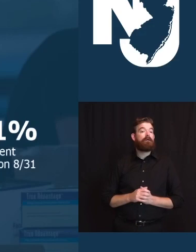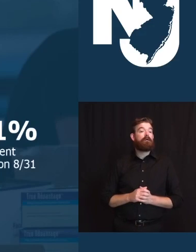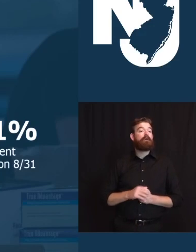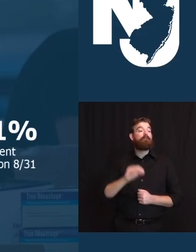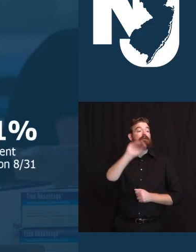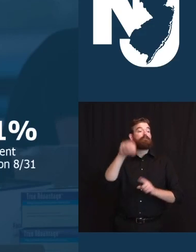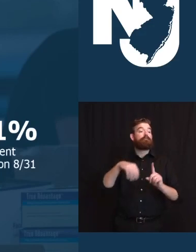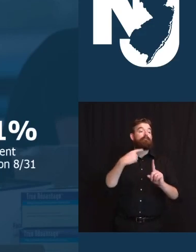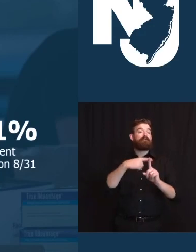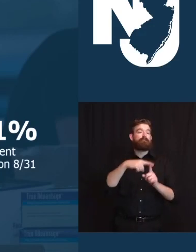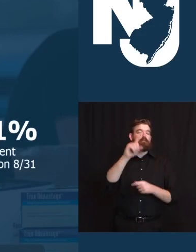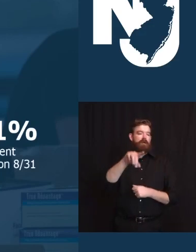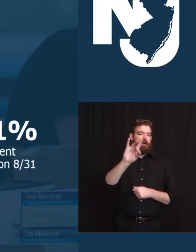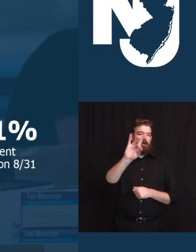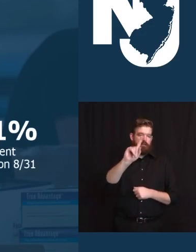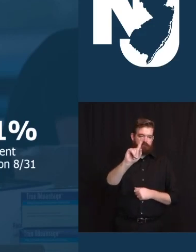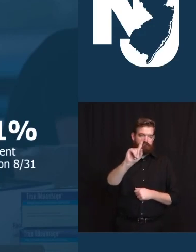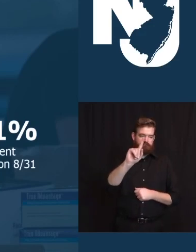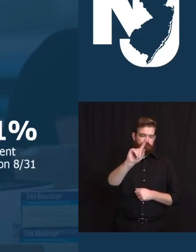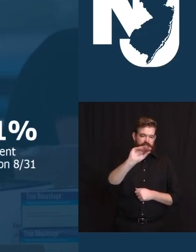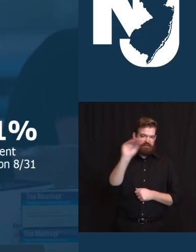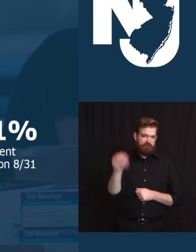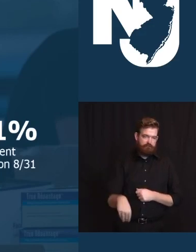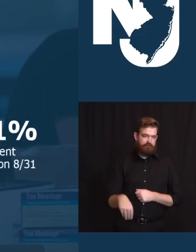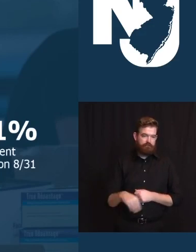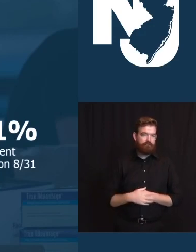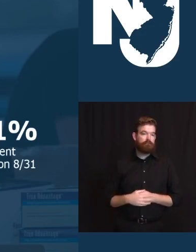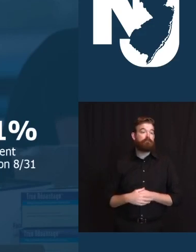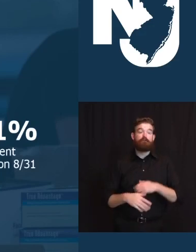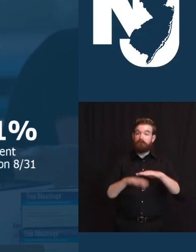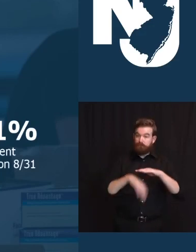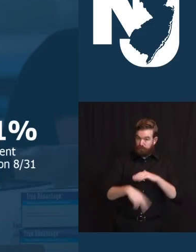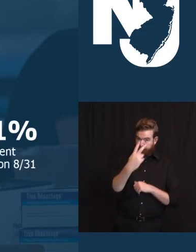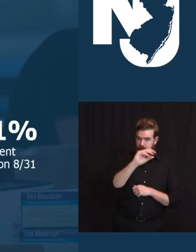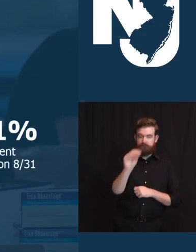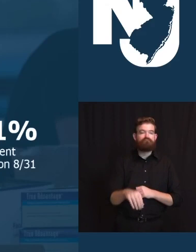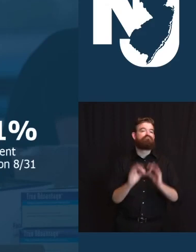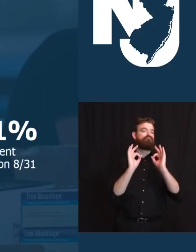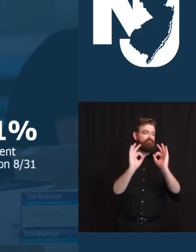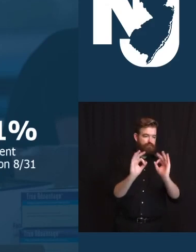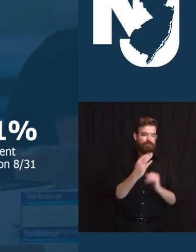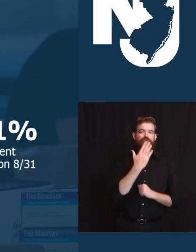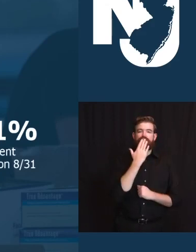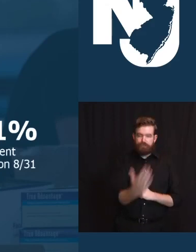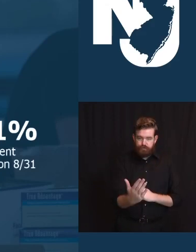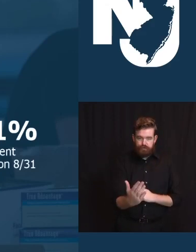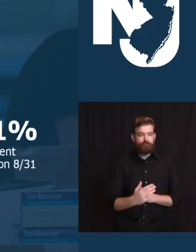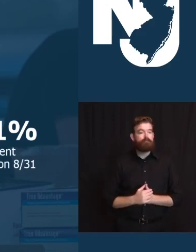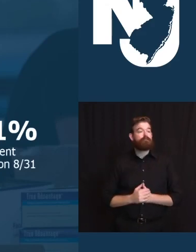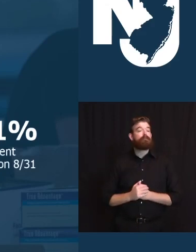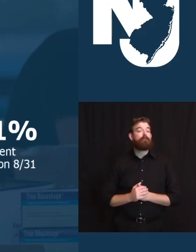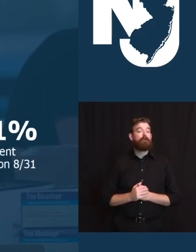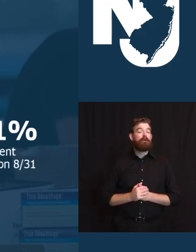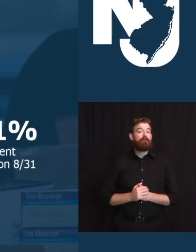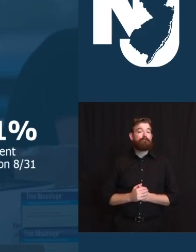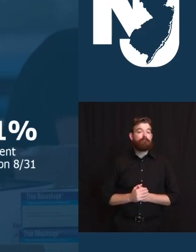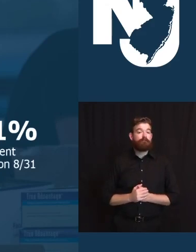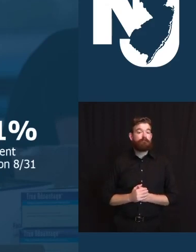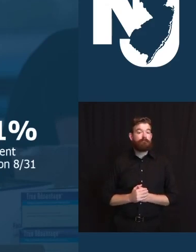can plus or minus multiply 478 positives by 50 or more to get the amount of people we're testing. Part